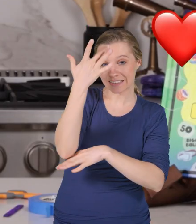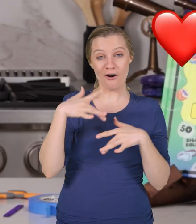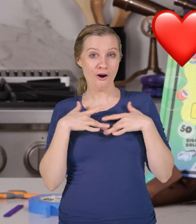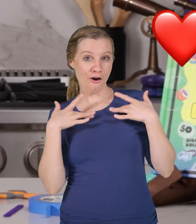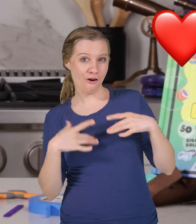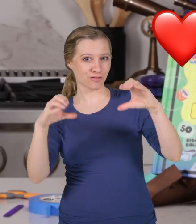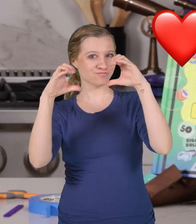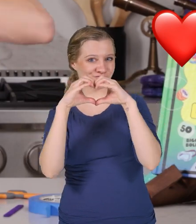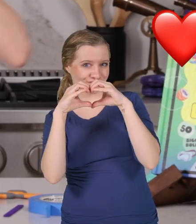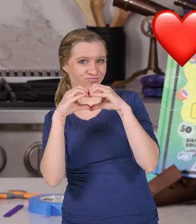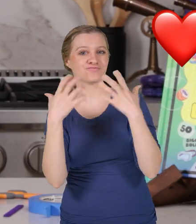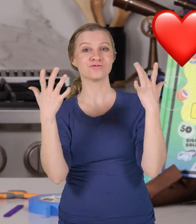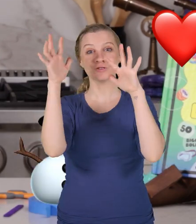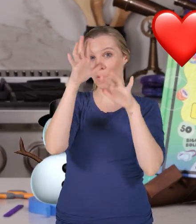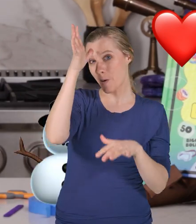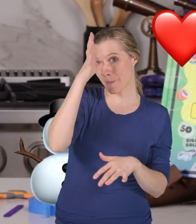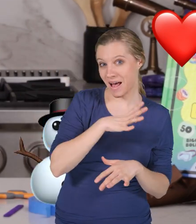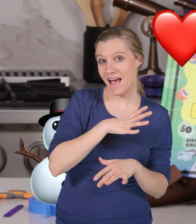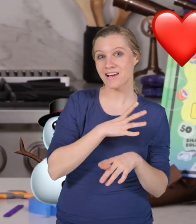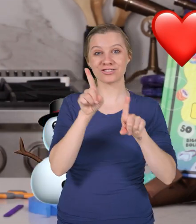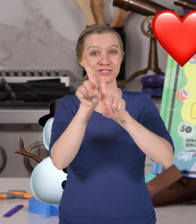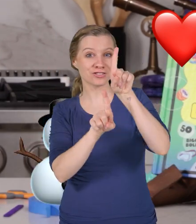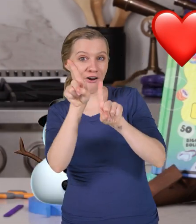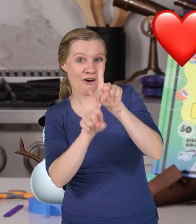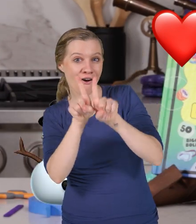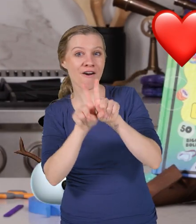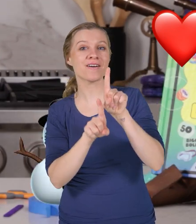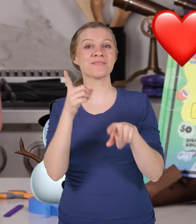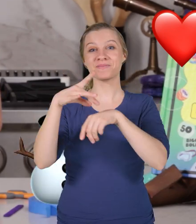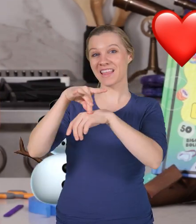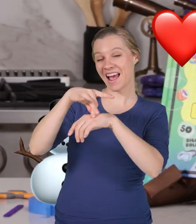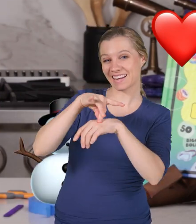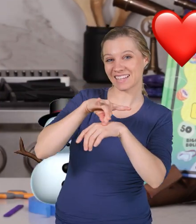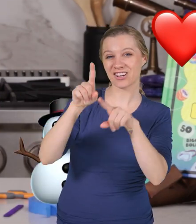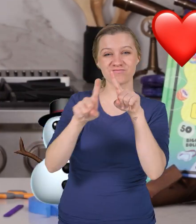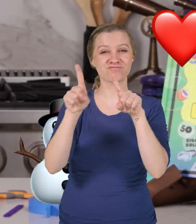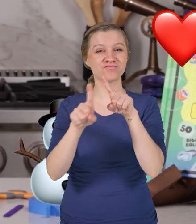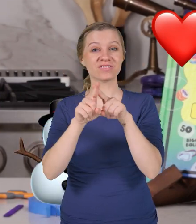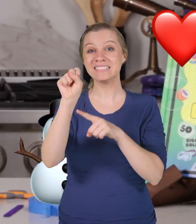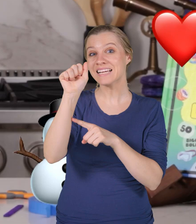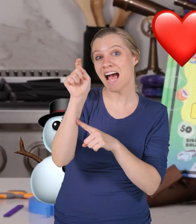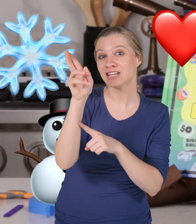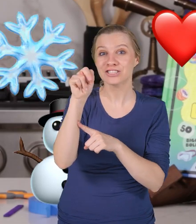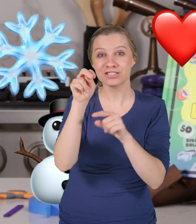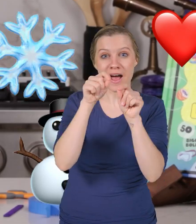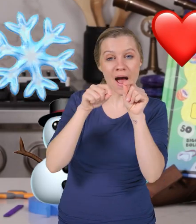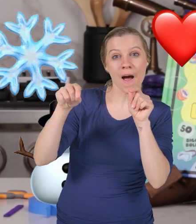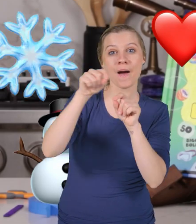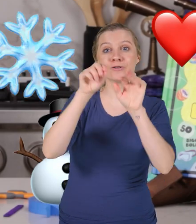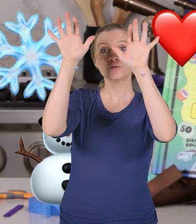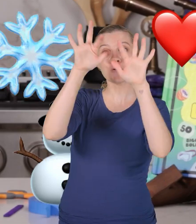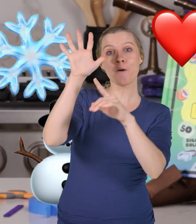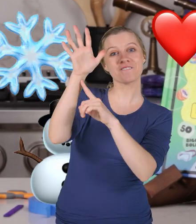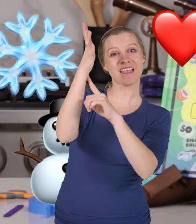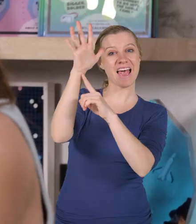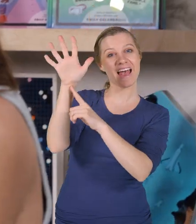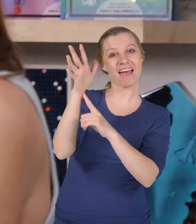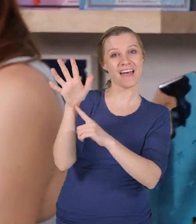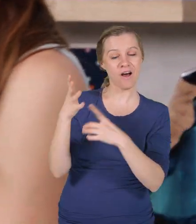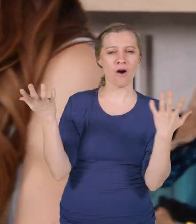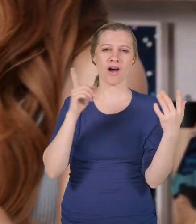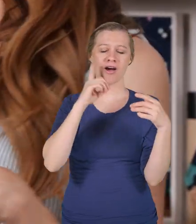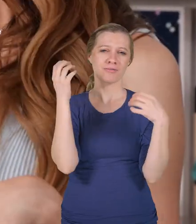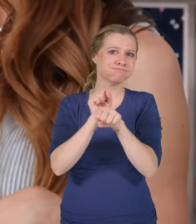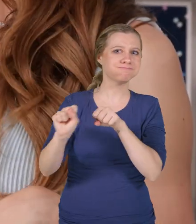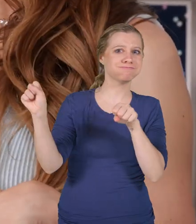a heart. You can make a snowman, star, planet. You can make a Saturn, a snowflake.